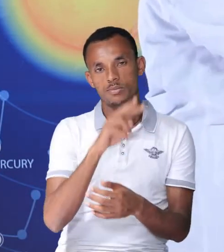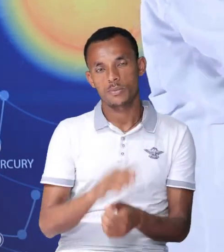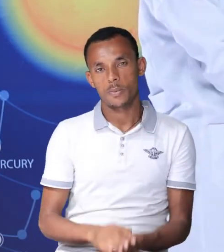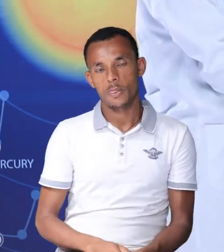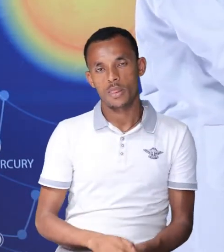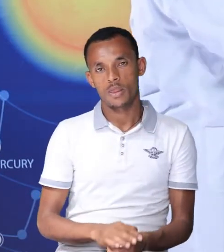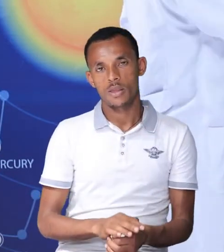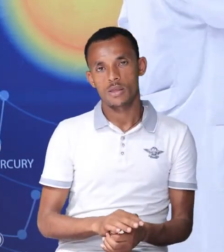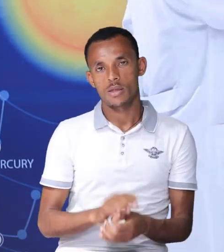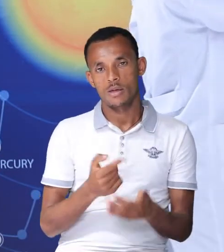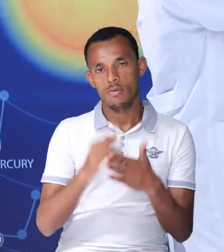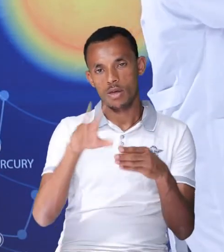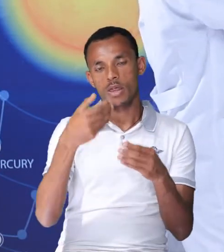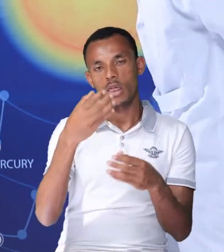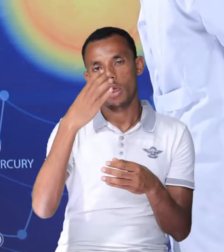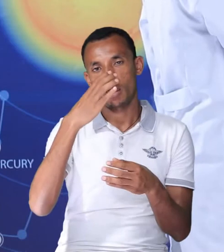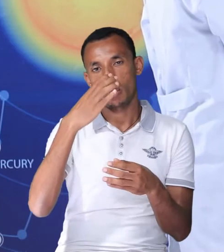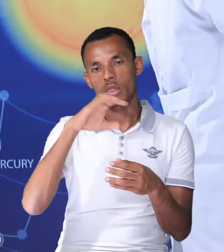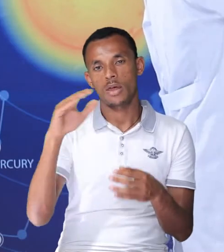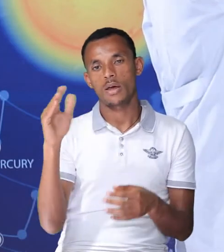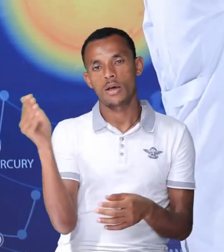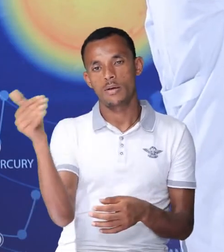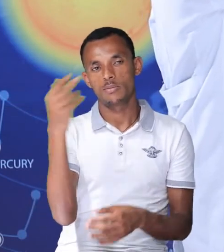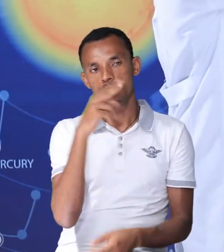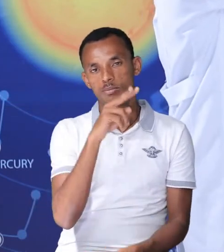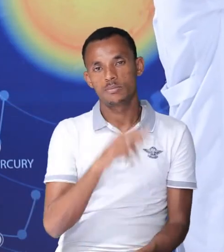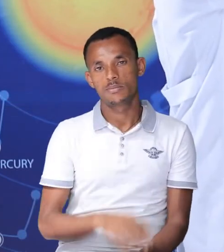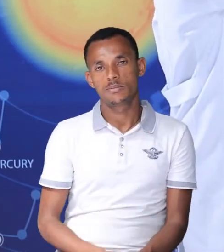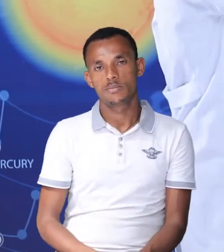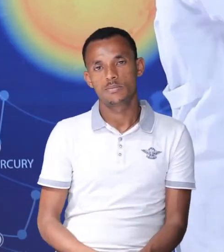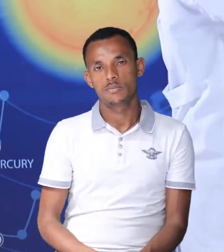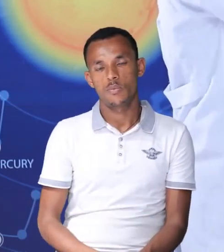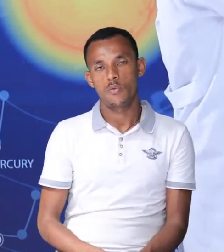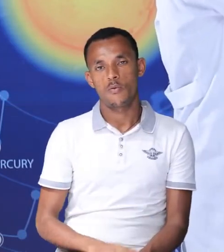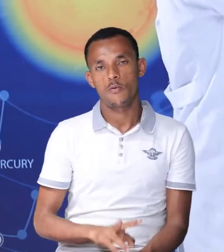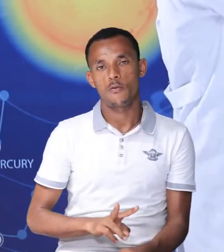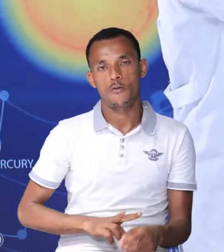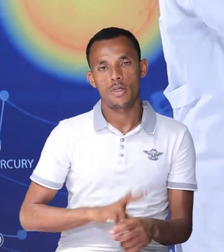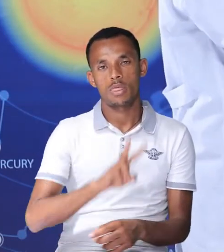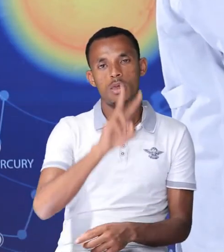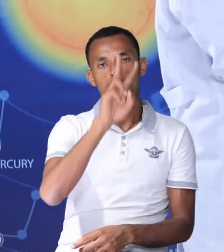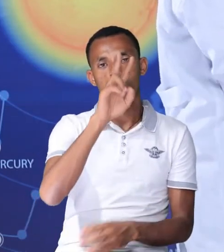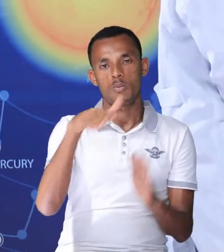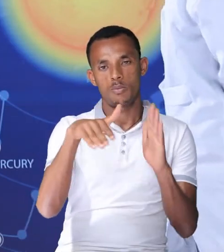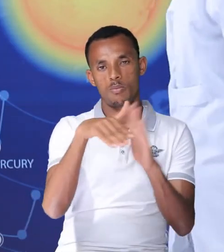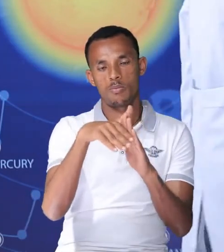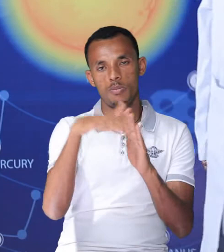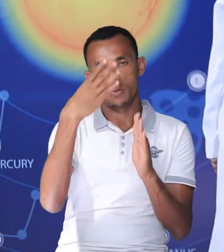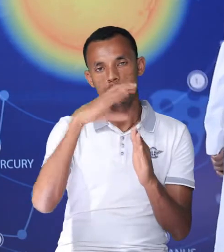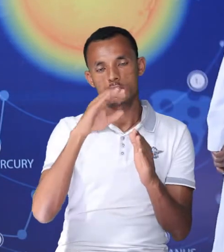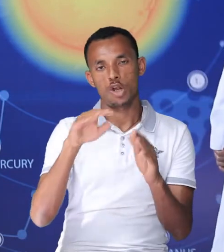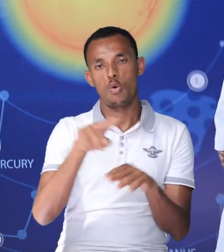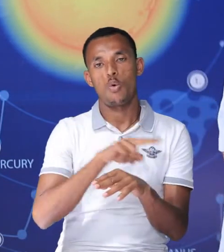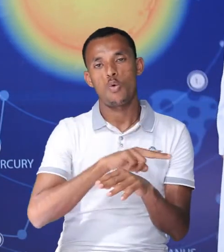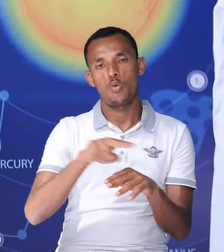As given here, heating curve, the vertical column represents temperature and the